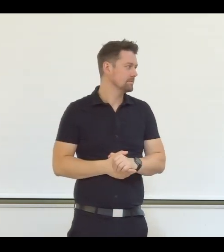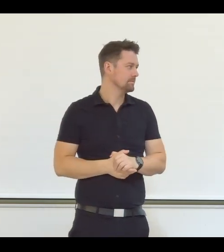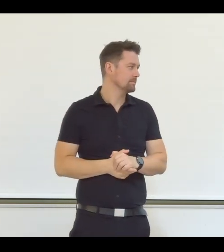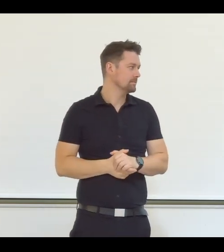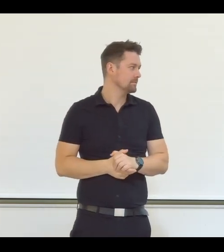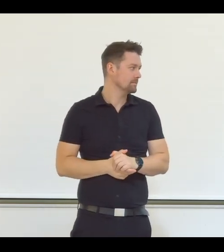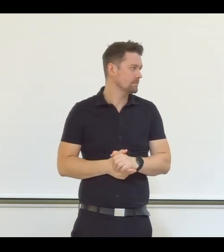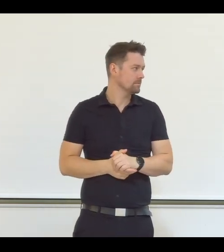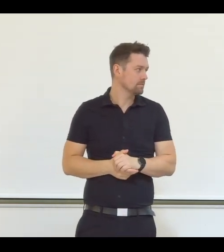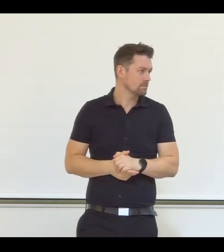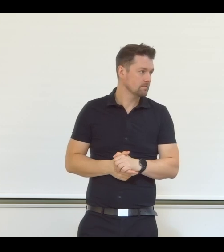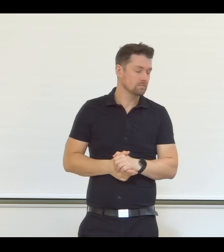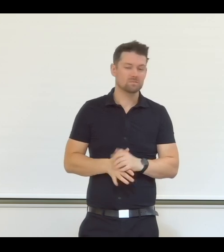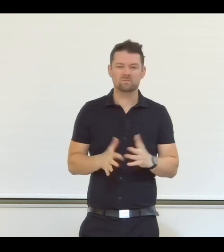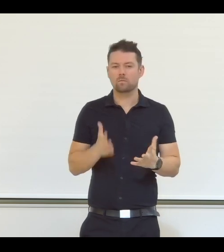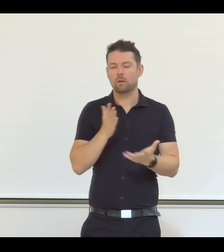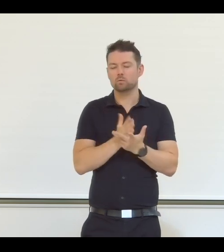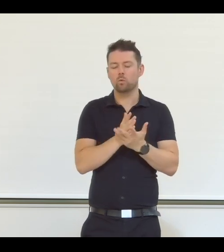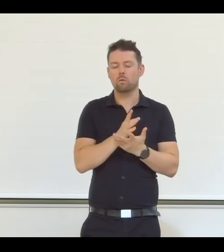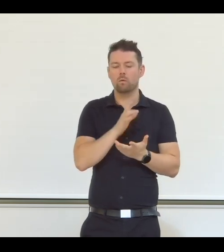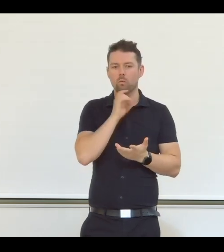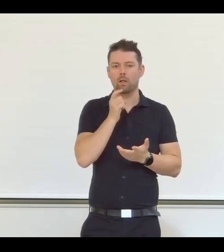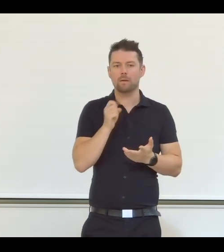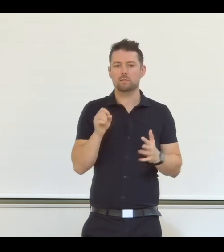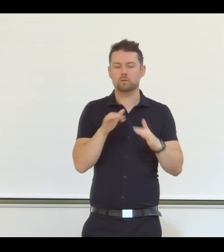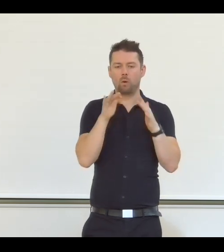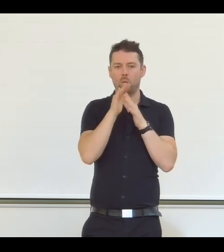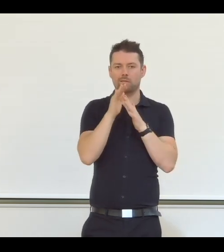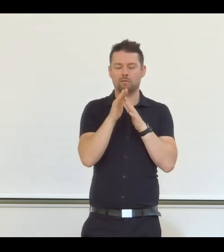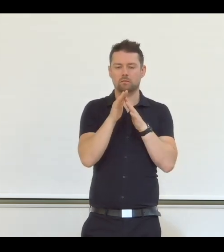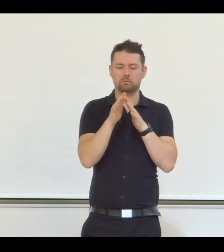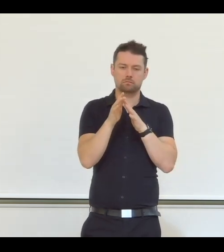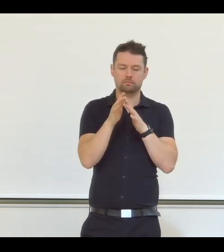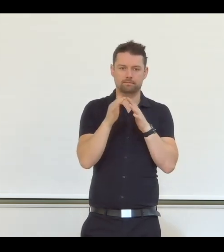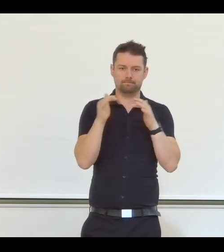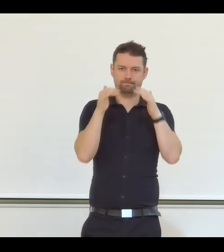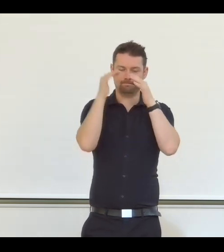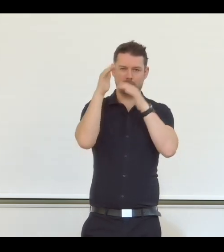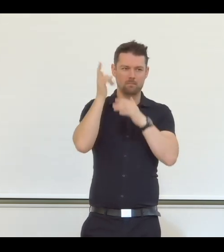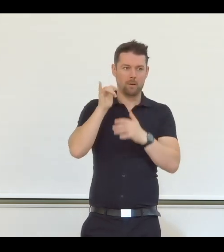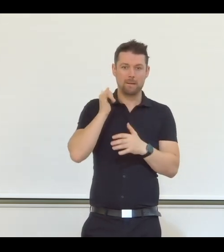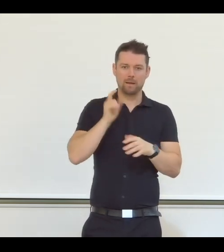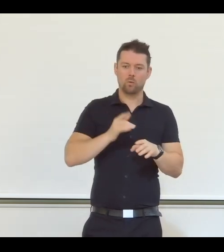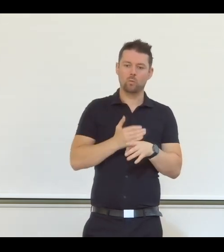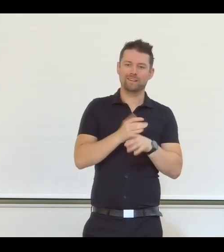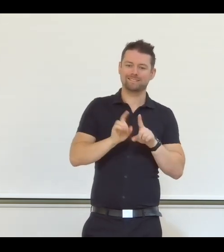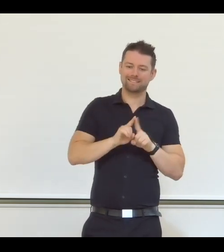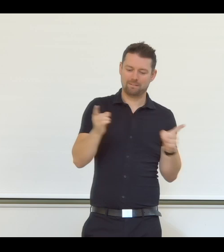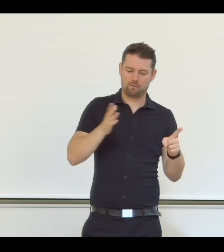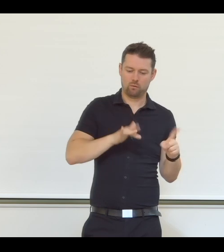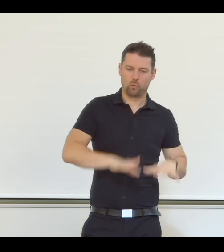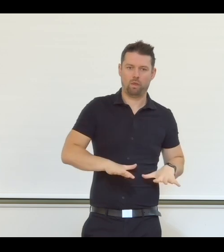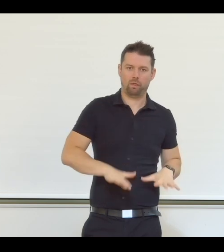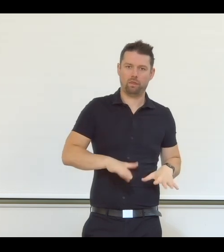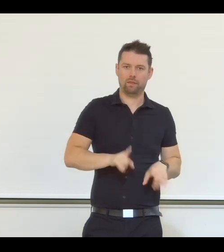So I'm pretty sure there will be smoke detectors on Mars. They might work differently than smoke detectors